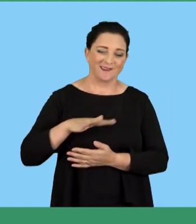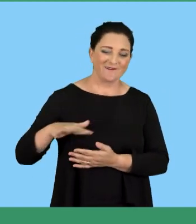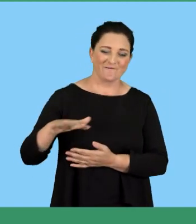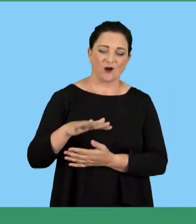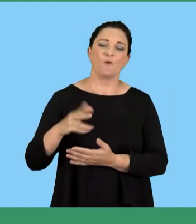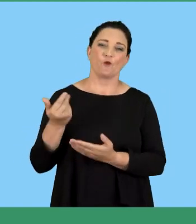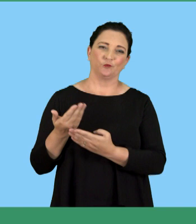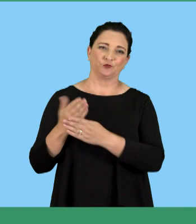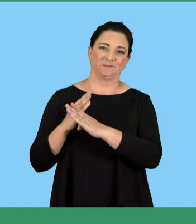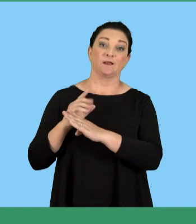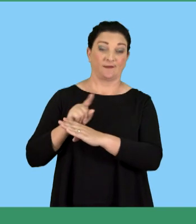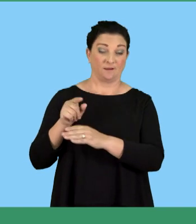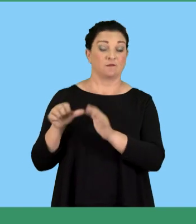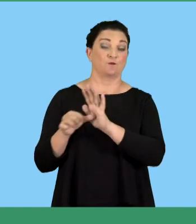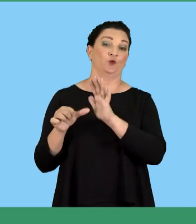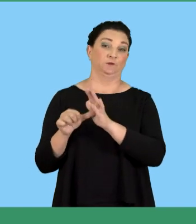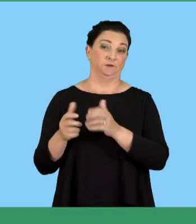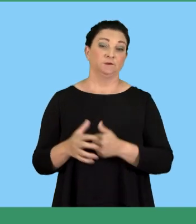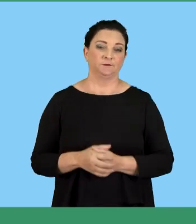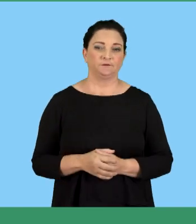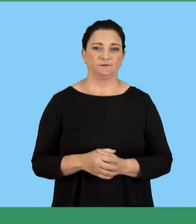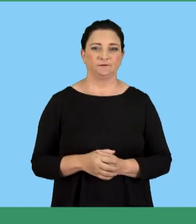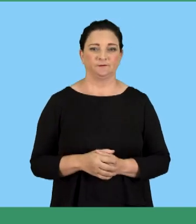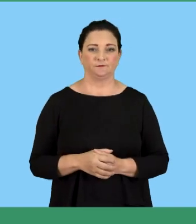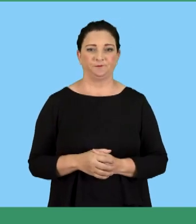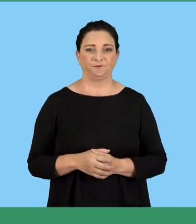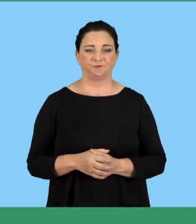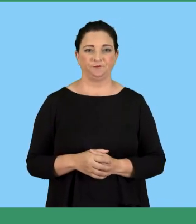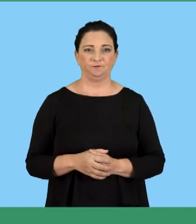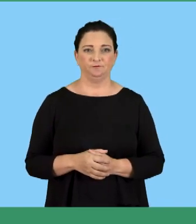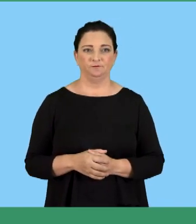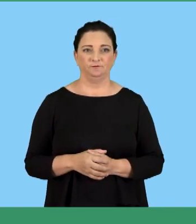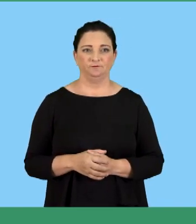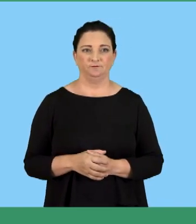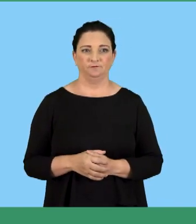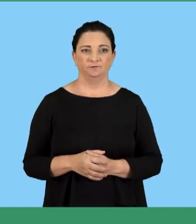environment as a key area of concern. Now,